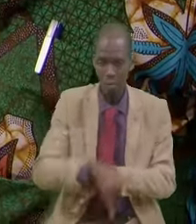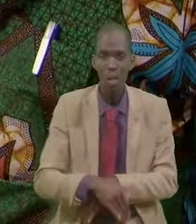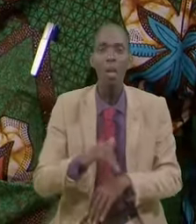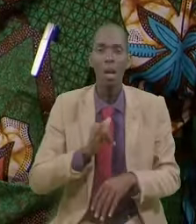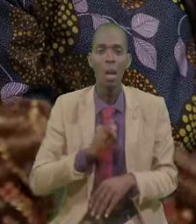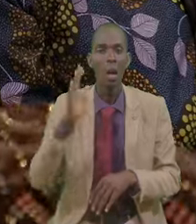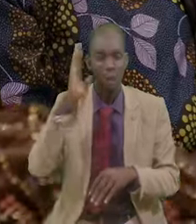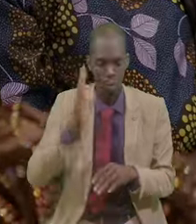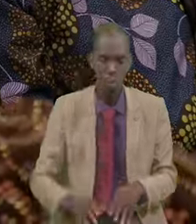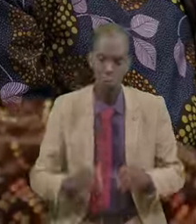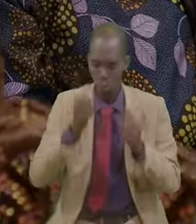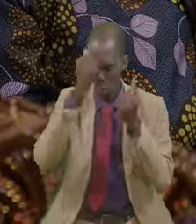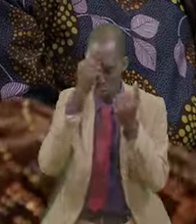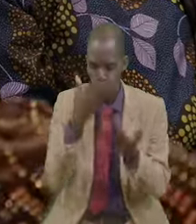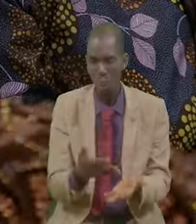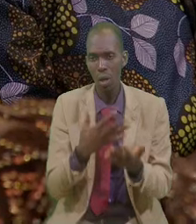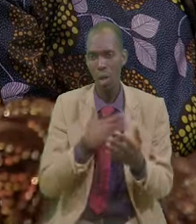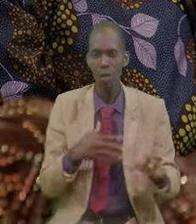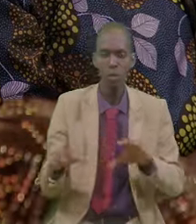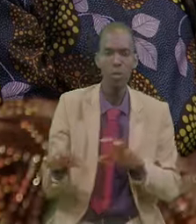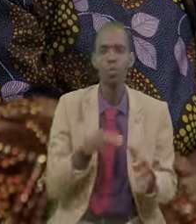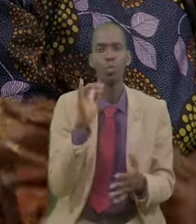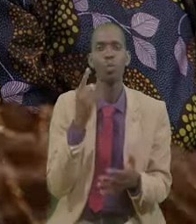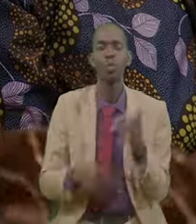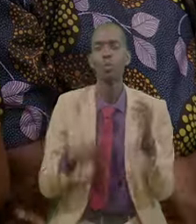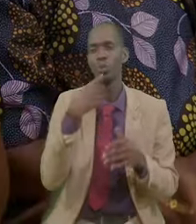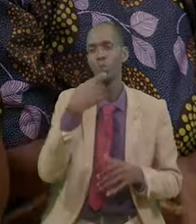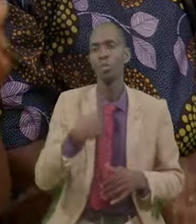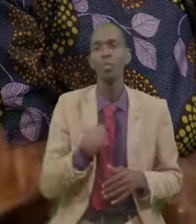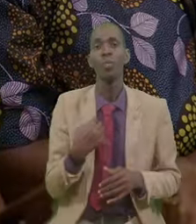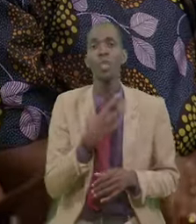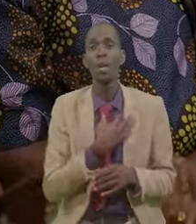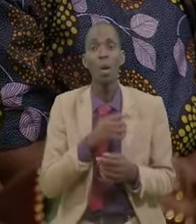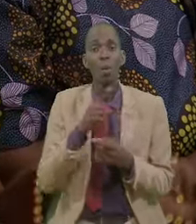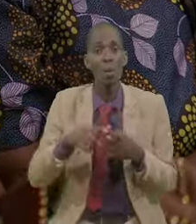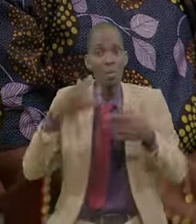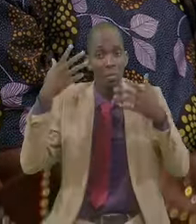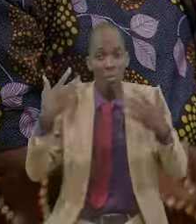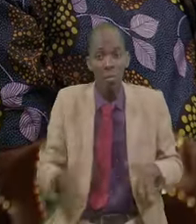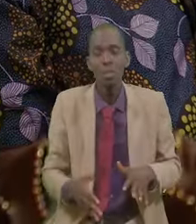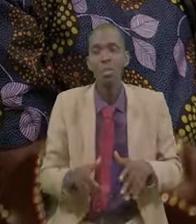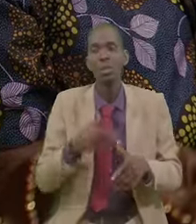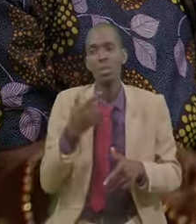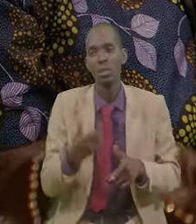down the net. And when they had this done,